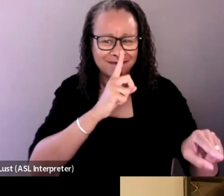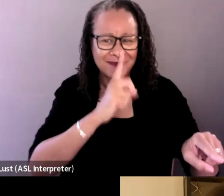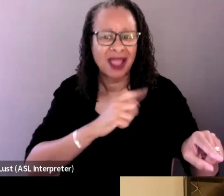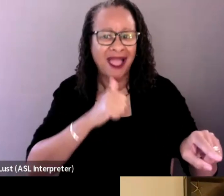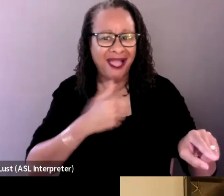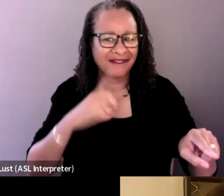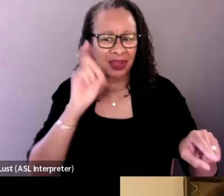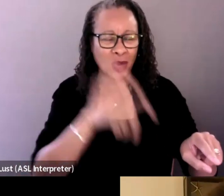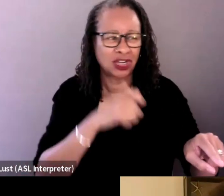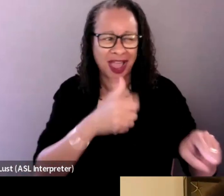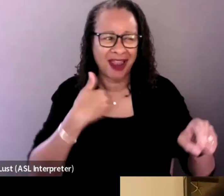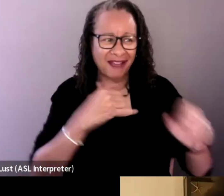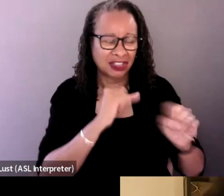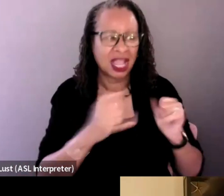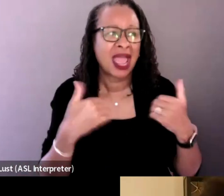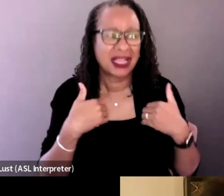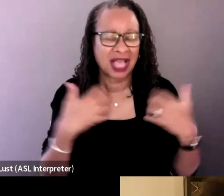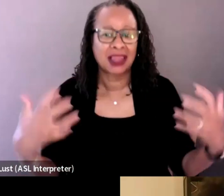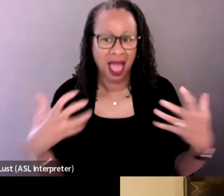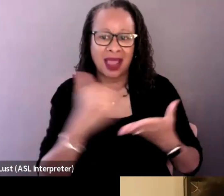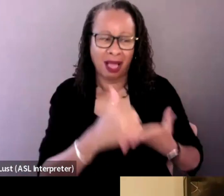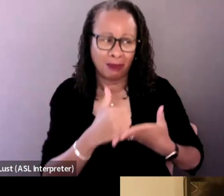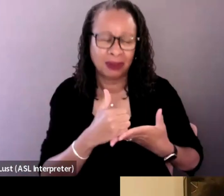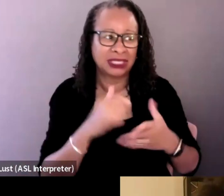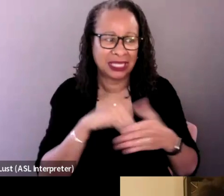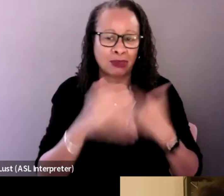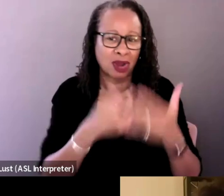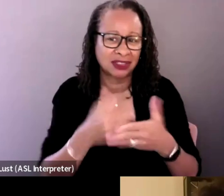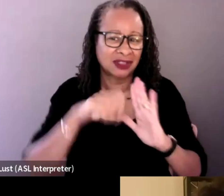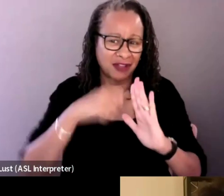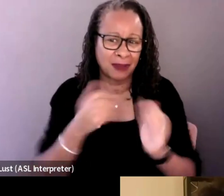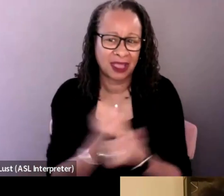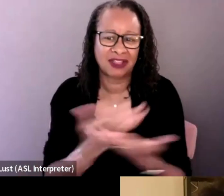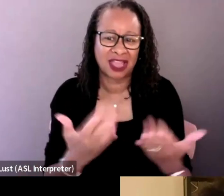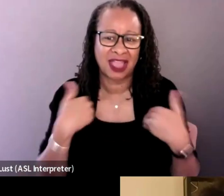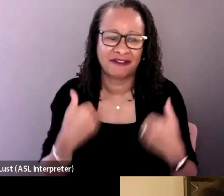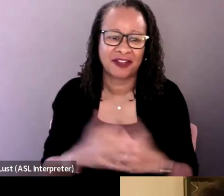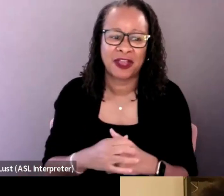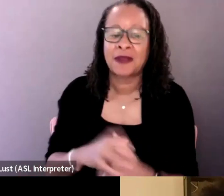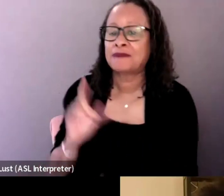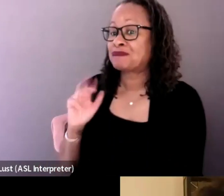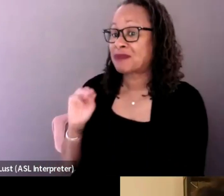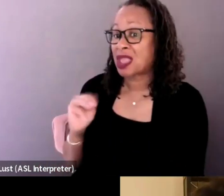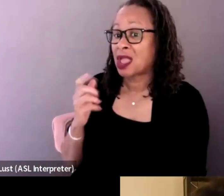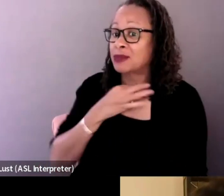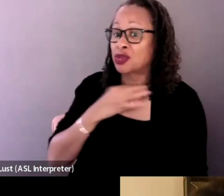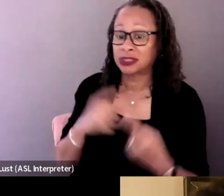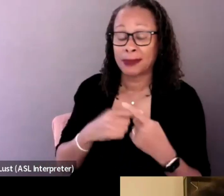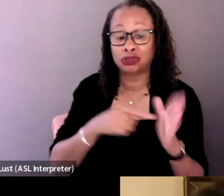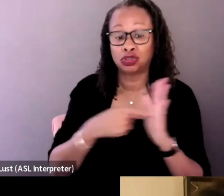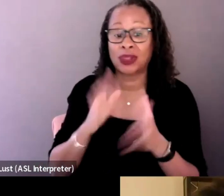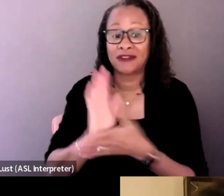interviews has incredibly helped me continuing the process of shooting. I'm curious about you showing the film